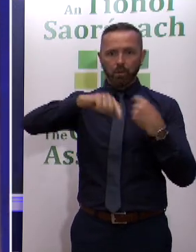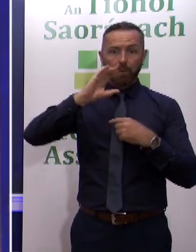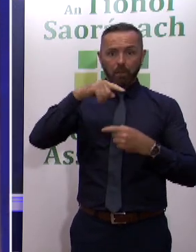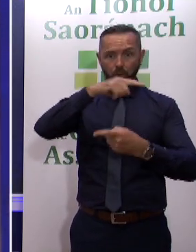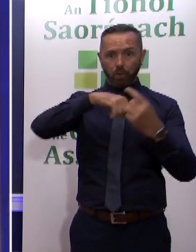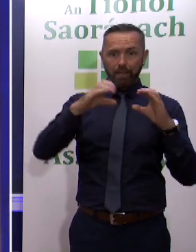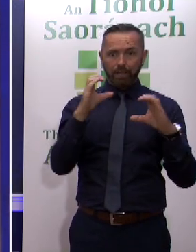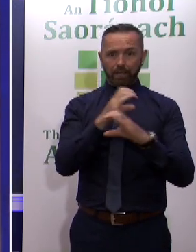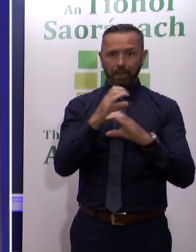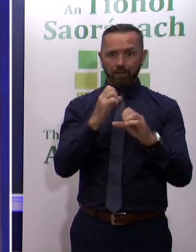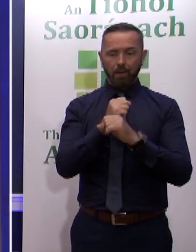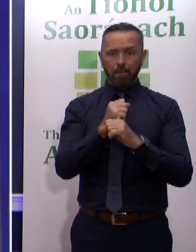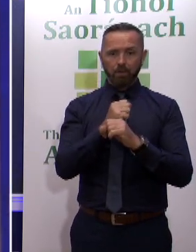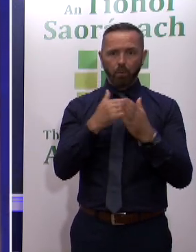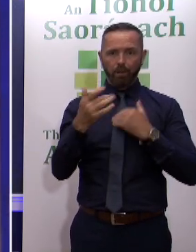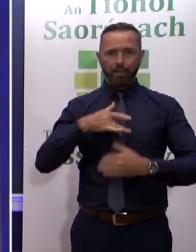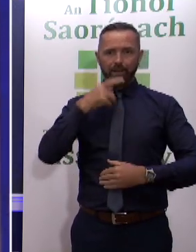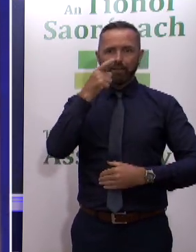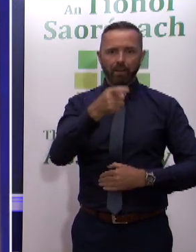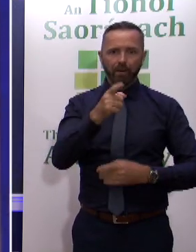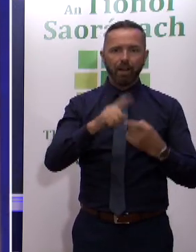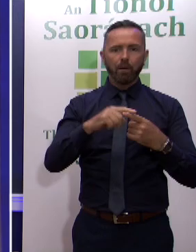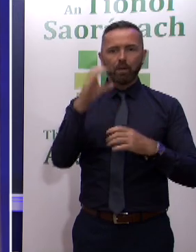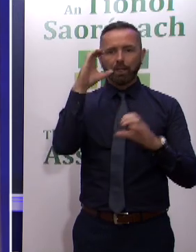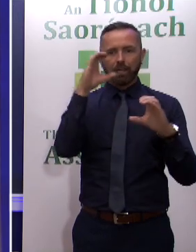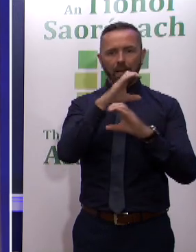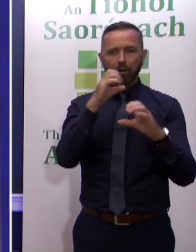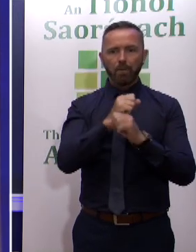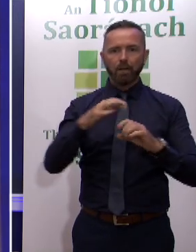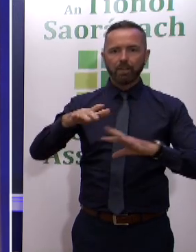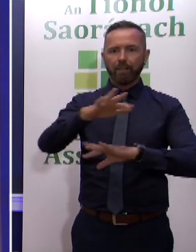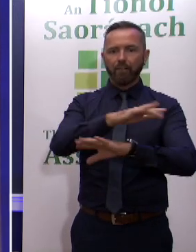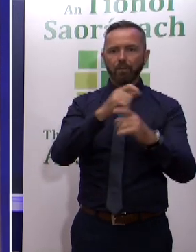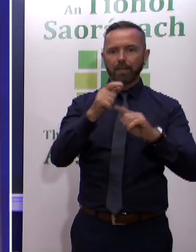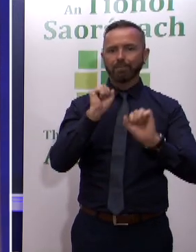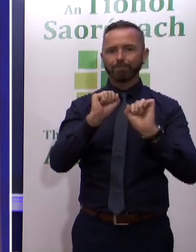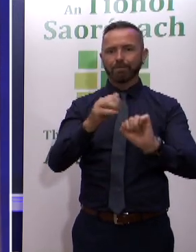care about these creatures, and we care about the environments in which they live.